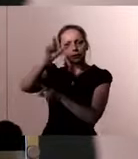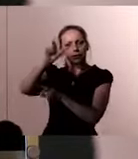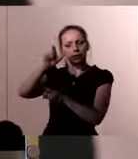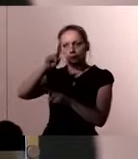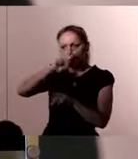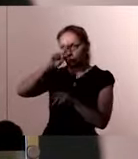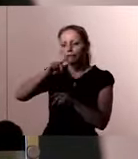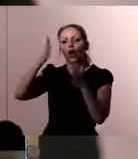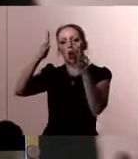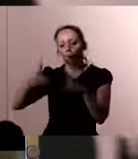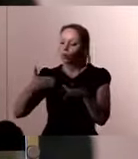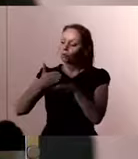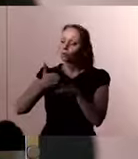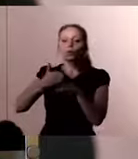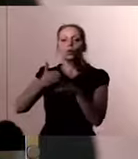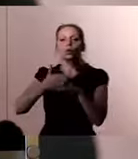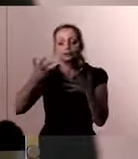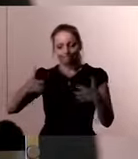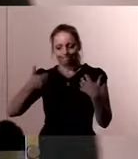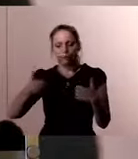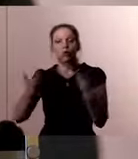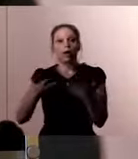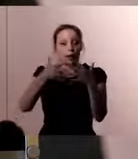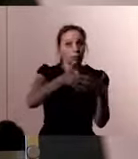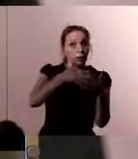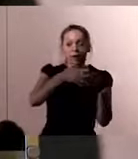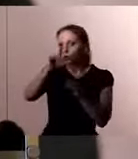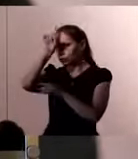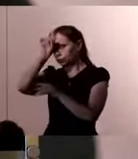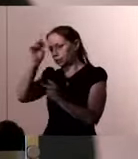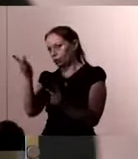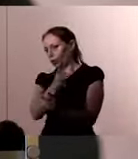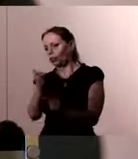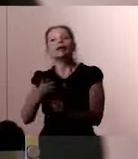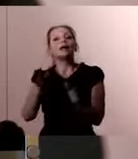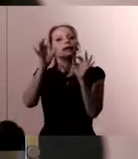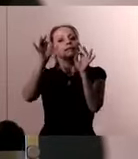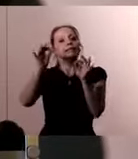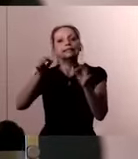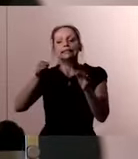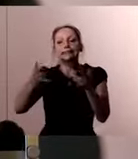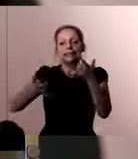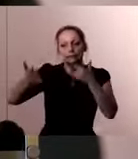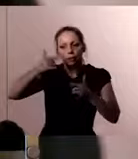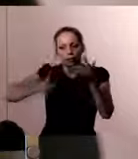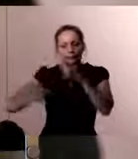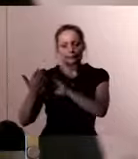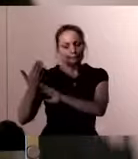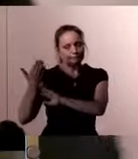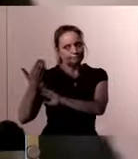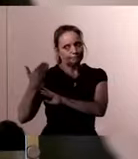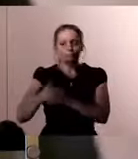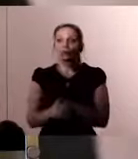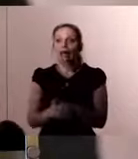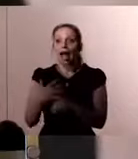of chimpanzee work based in the States and Germany. They ran an experiment recently where they